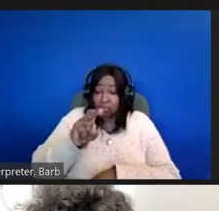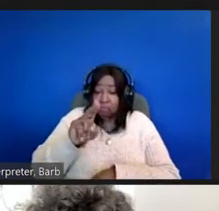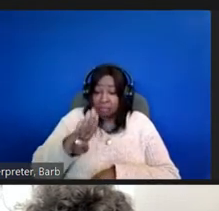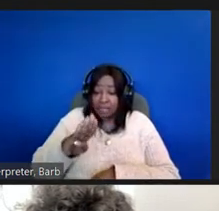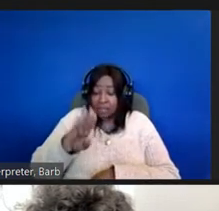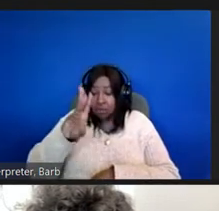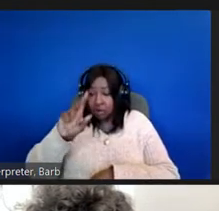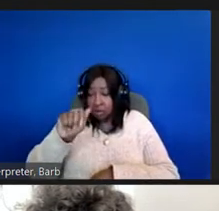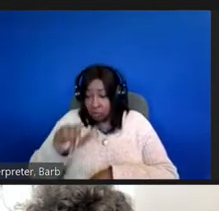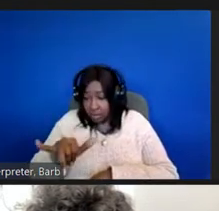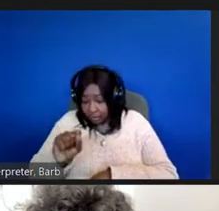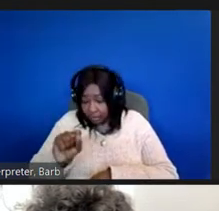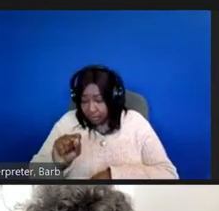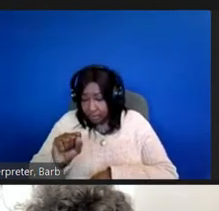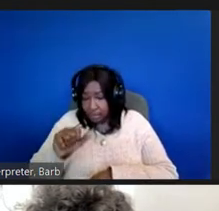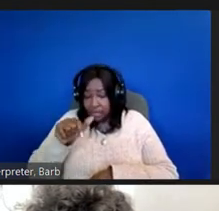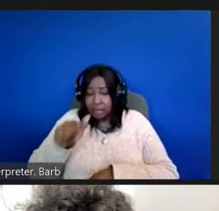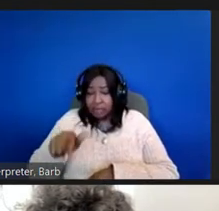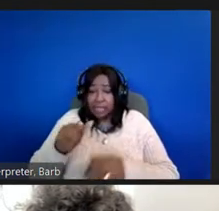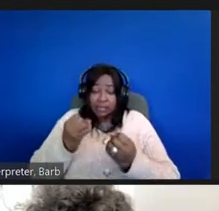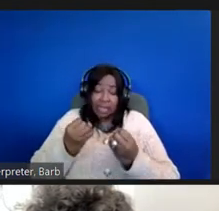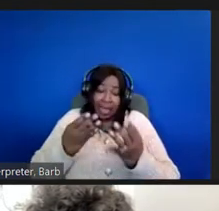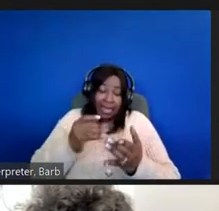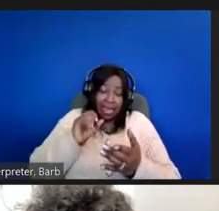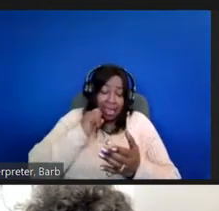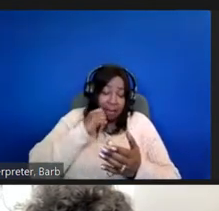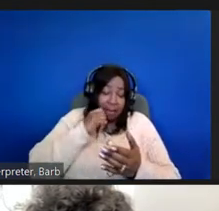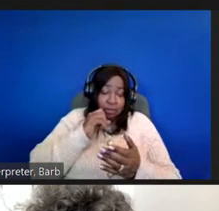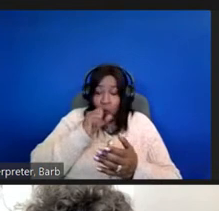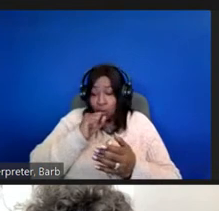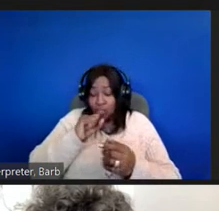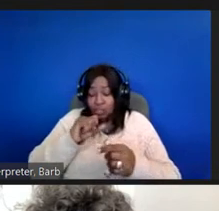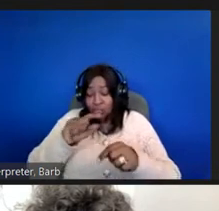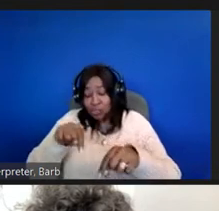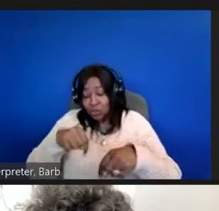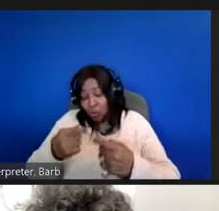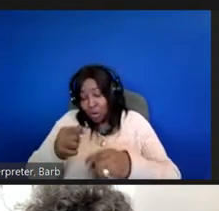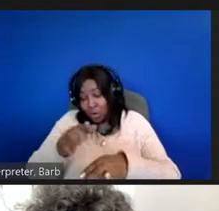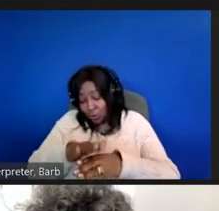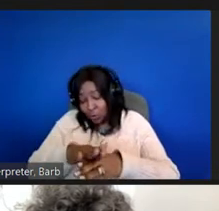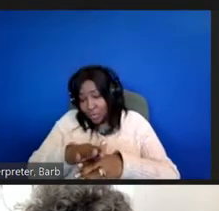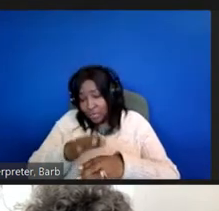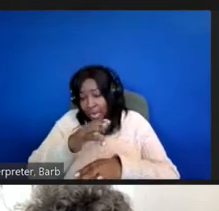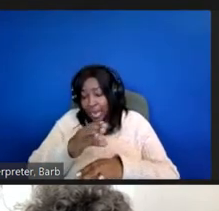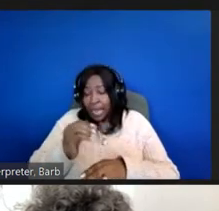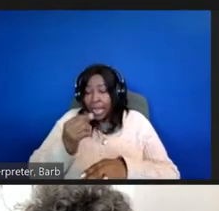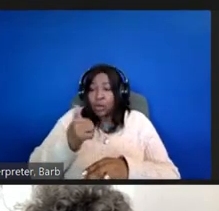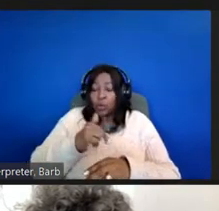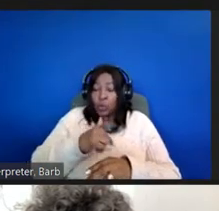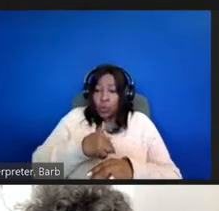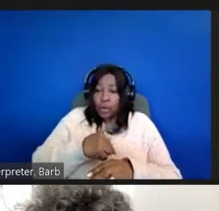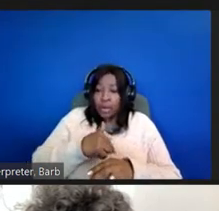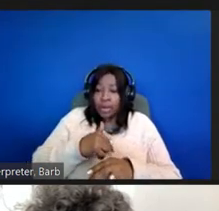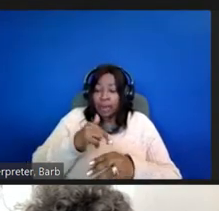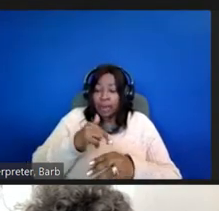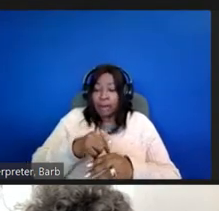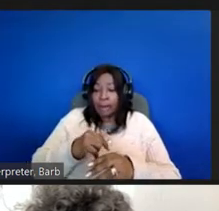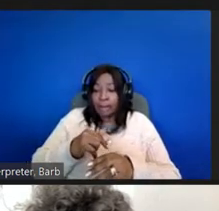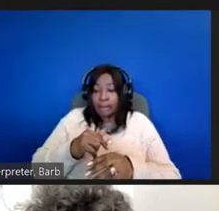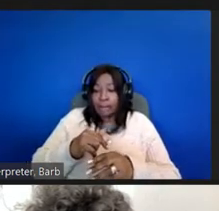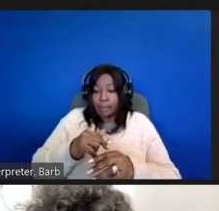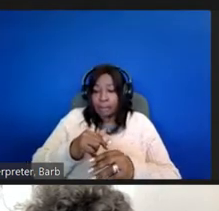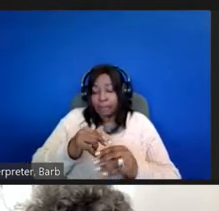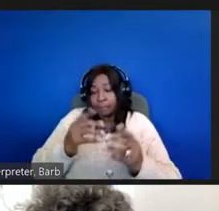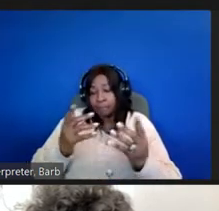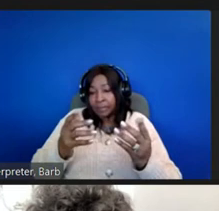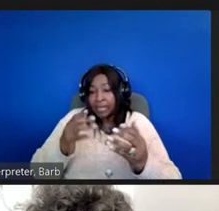it's there's a lot of apples and oranges going on there, you know, and we're kind of, you know, we're much, even though